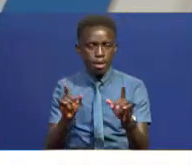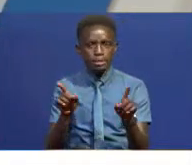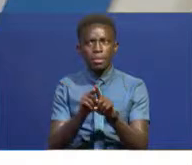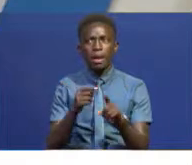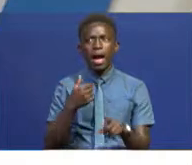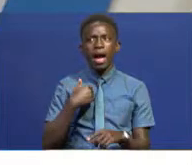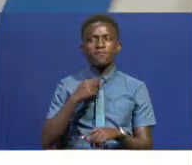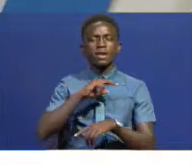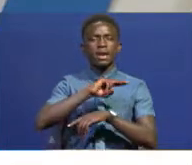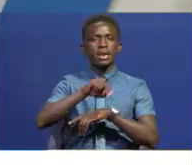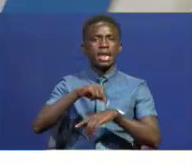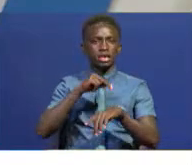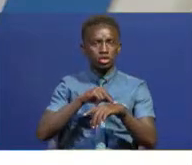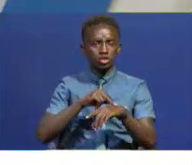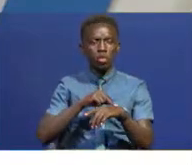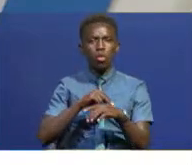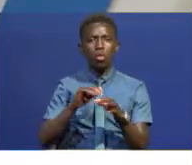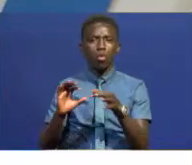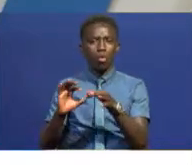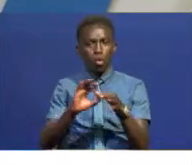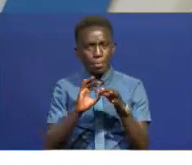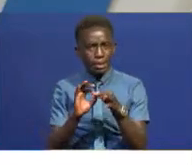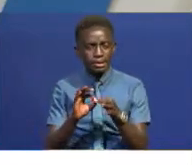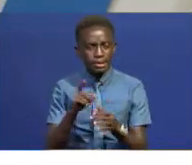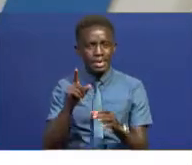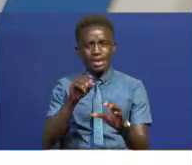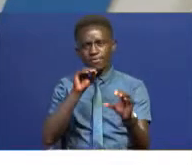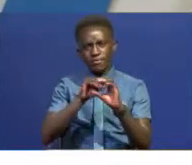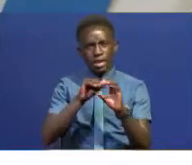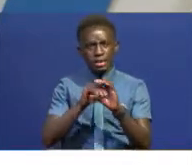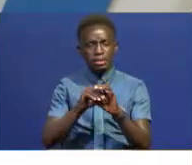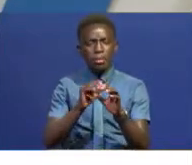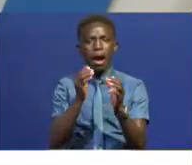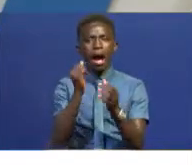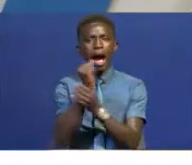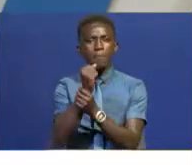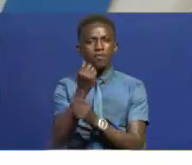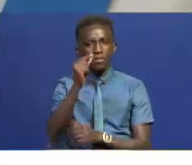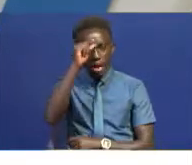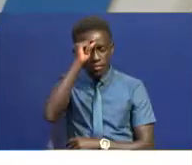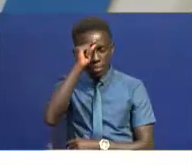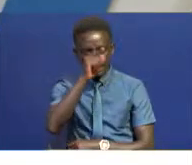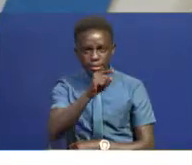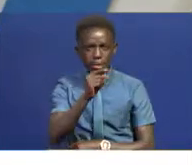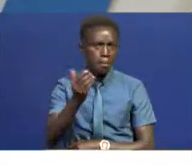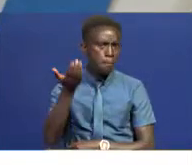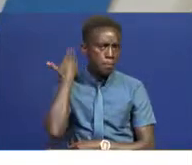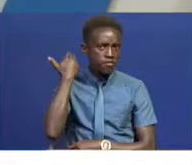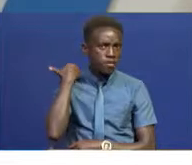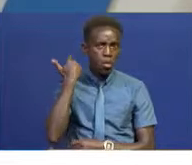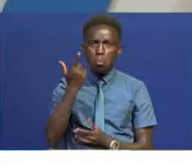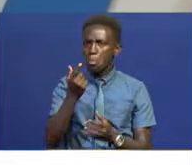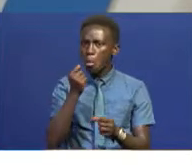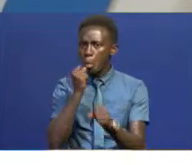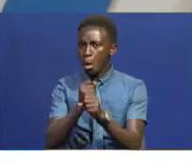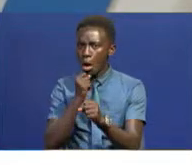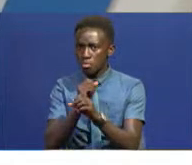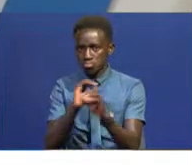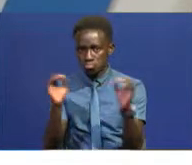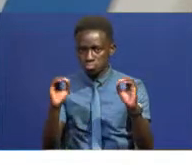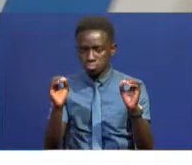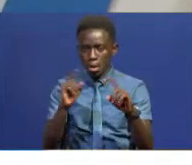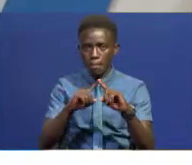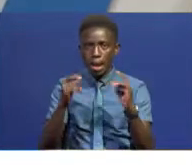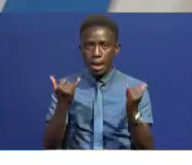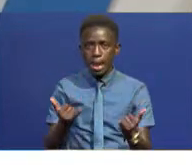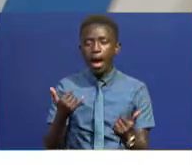Mining Corporation. This is an investment arm of the government. Initially, it was not operationalized. Currently, they have hired, they